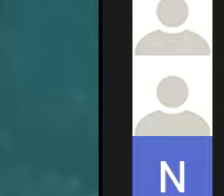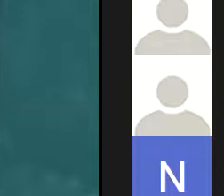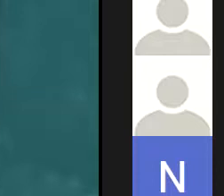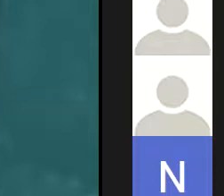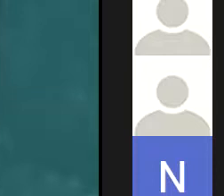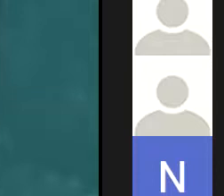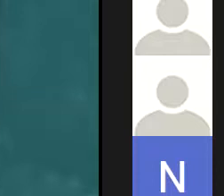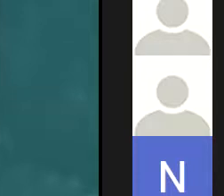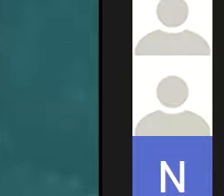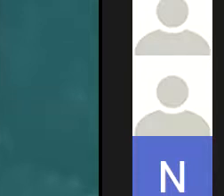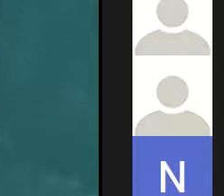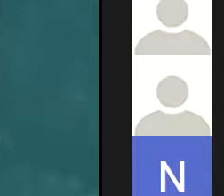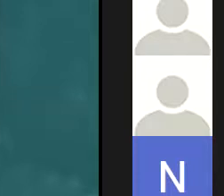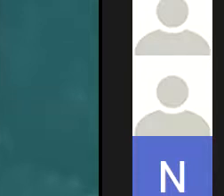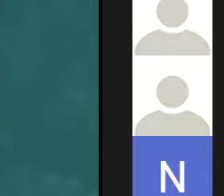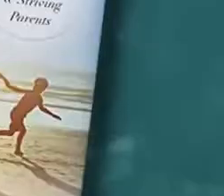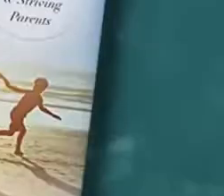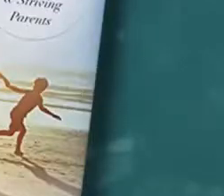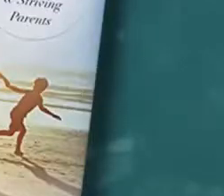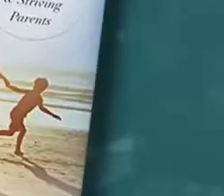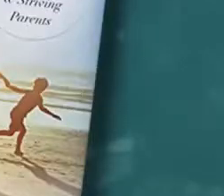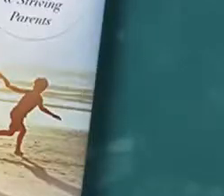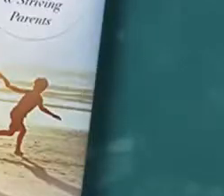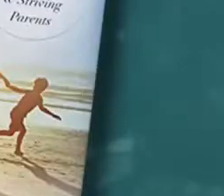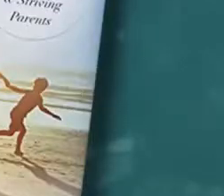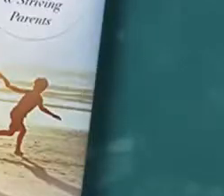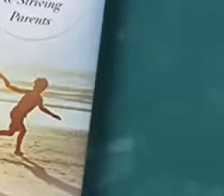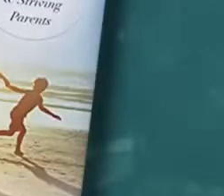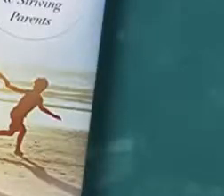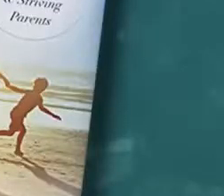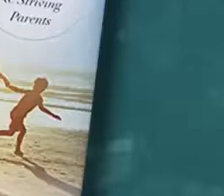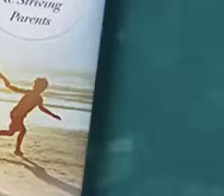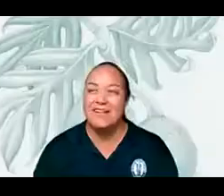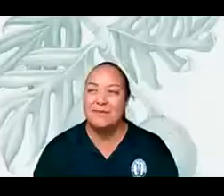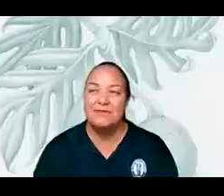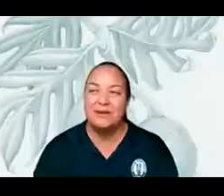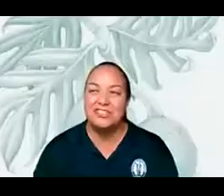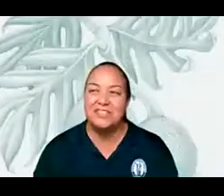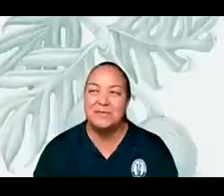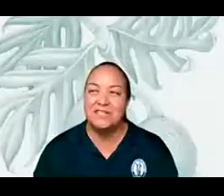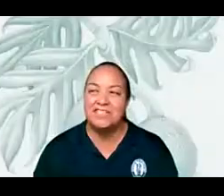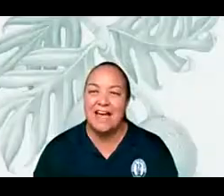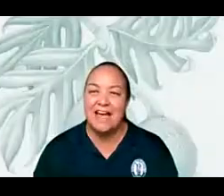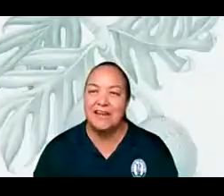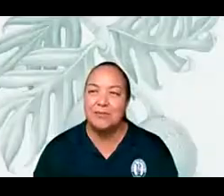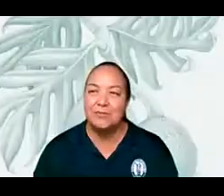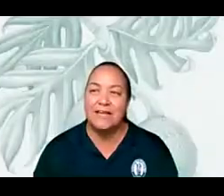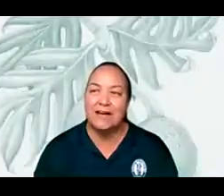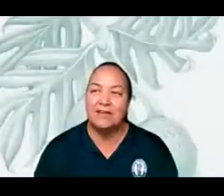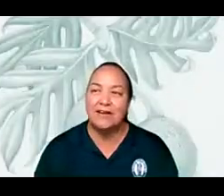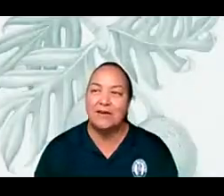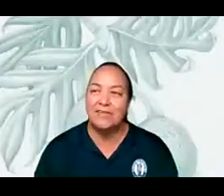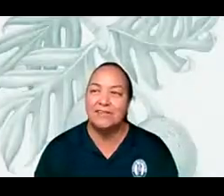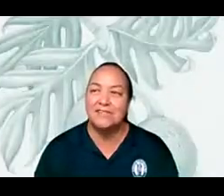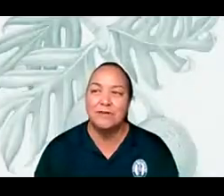please let me know if there's anybody out there who has anything they'd like to ask me. We do have a couple of questions from the chat that I pulled